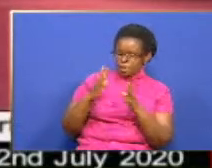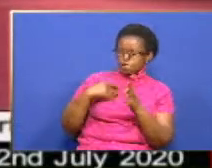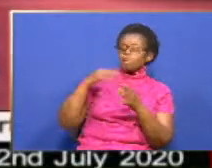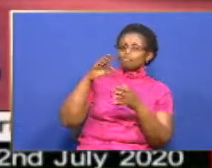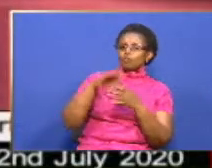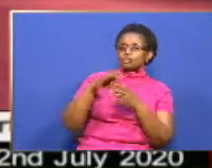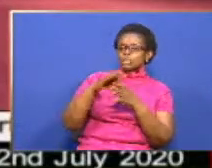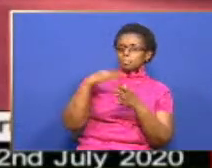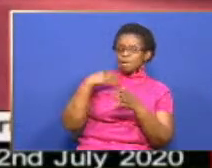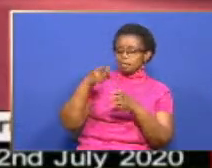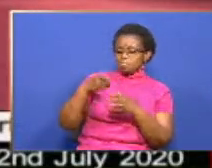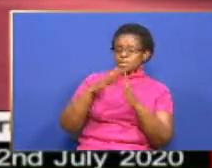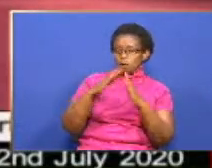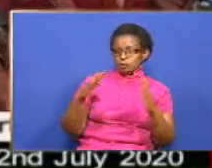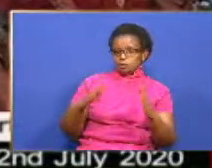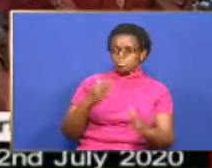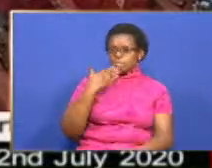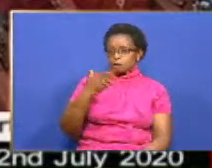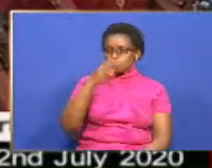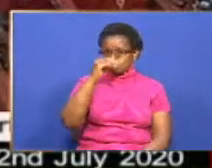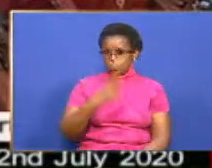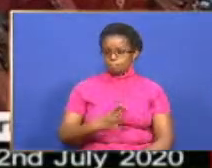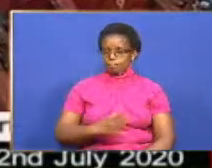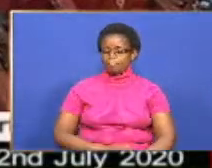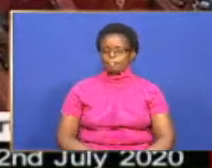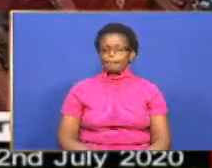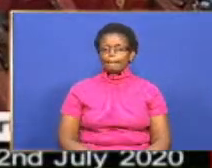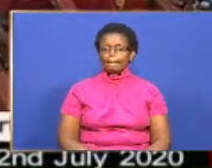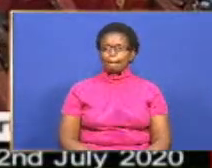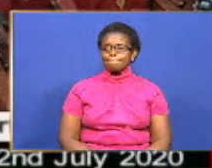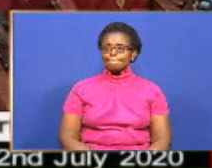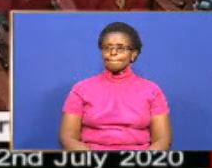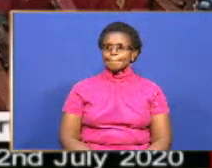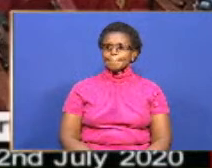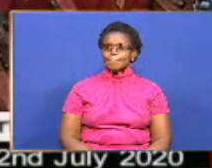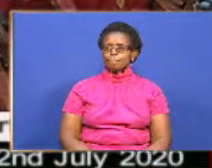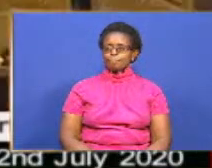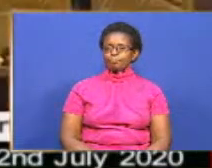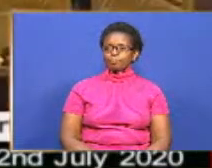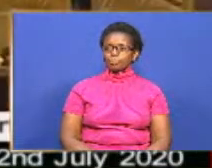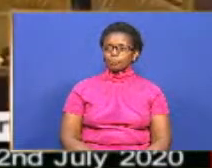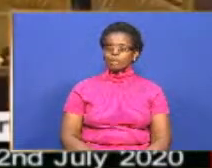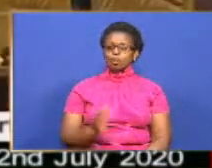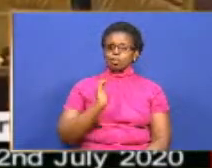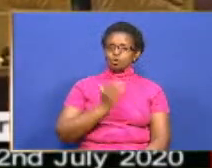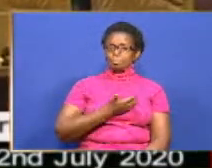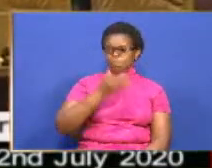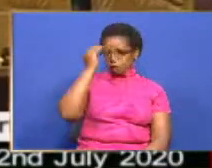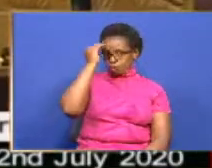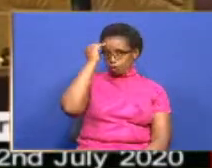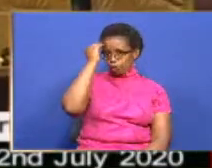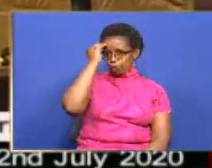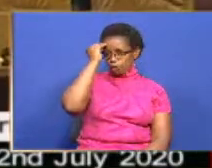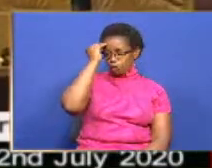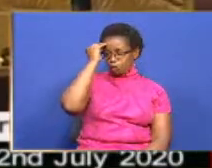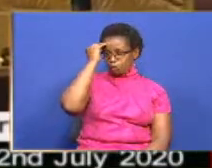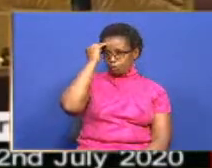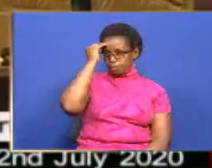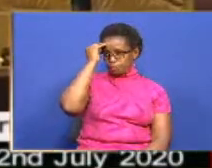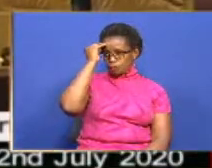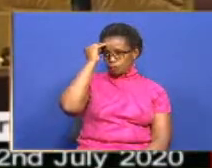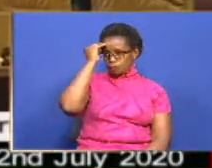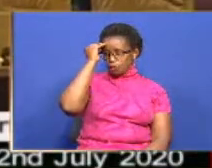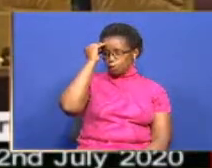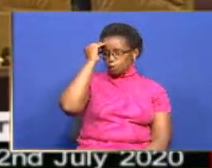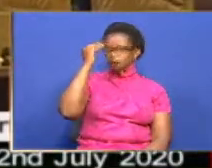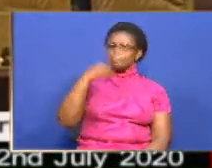by this House? Thank you, Mr. Speaker. Absolutely. The Committee on Education is accordingly